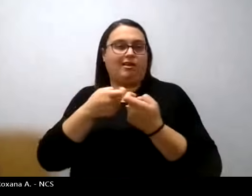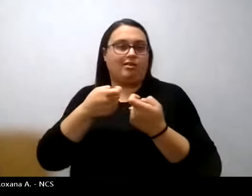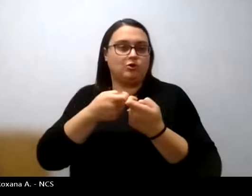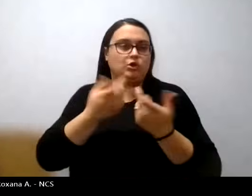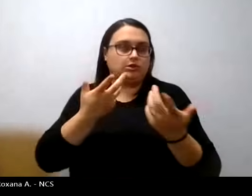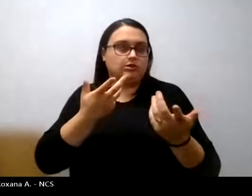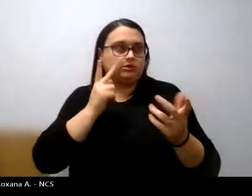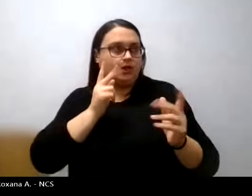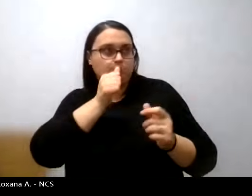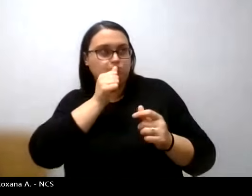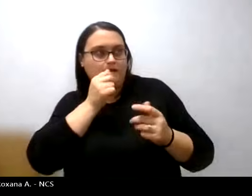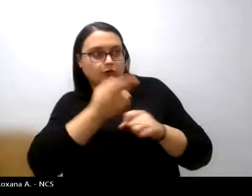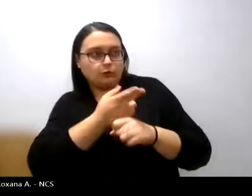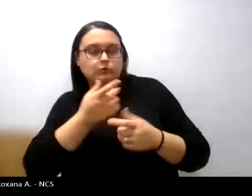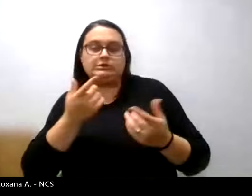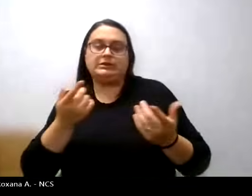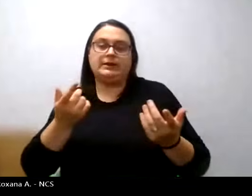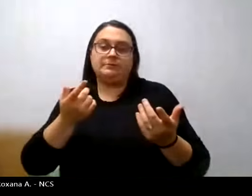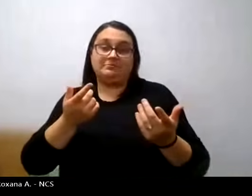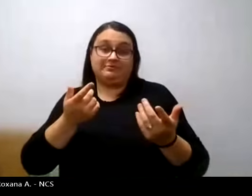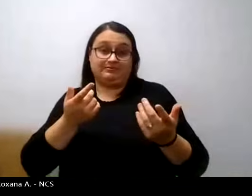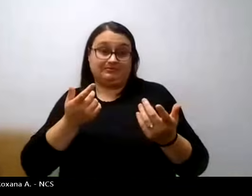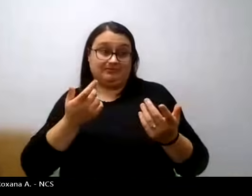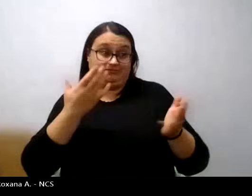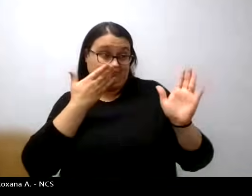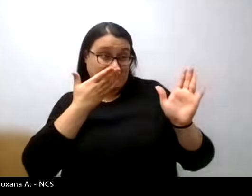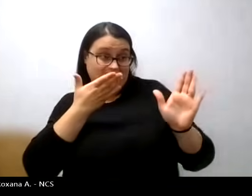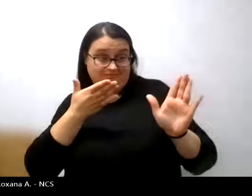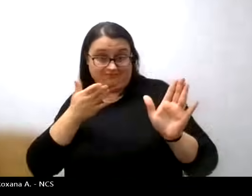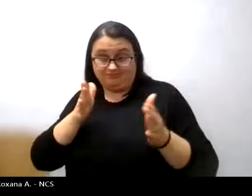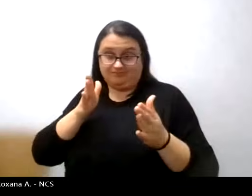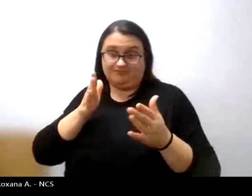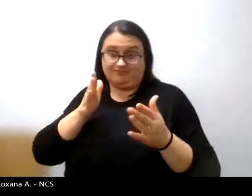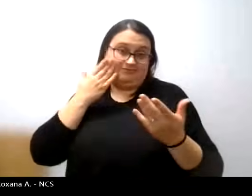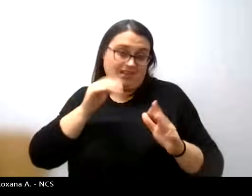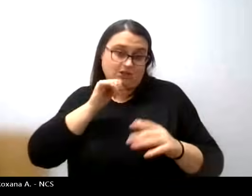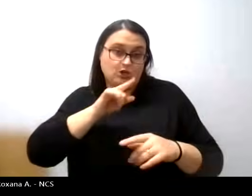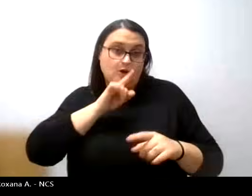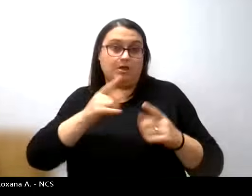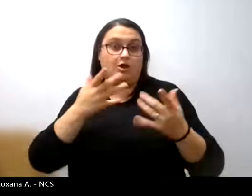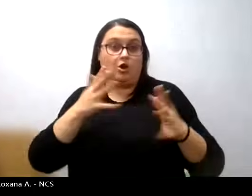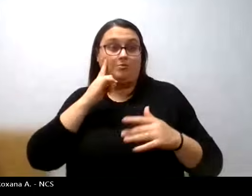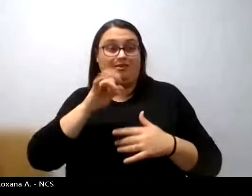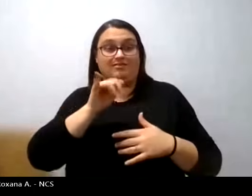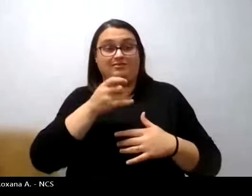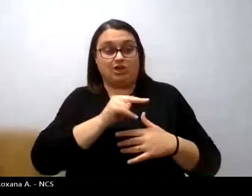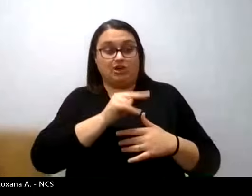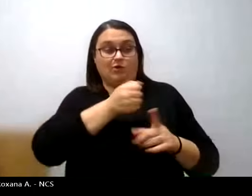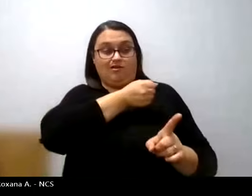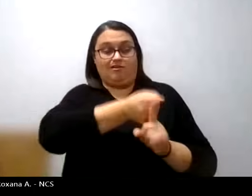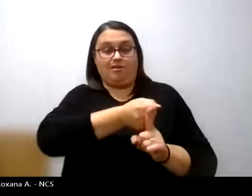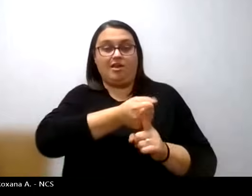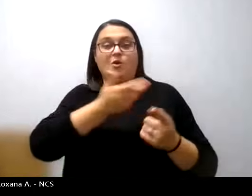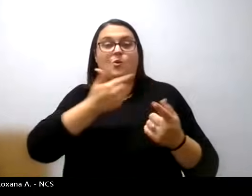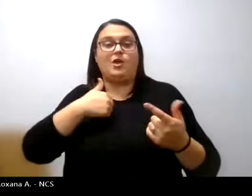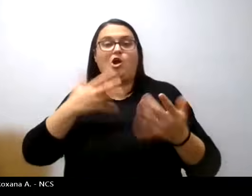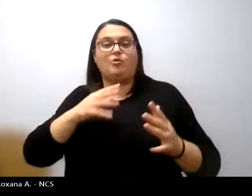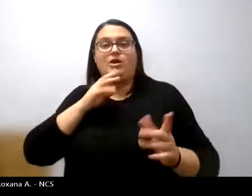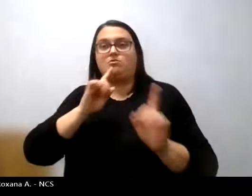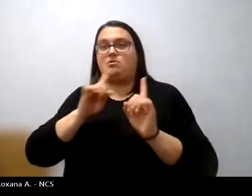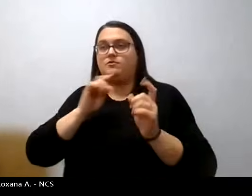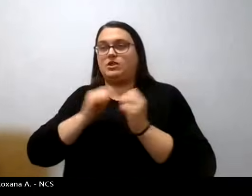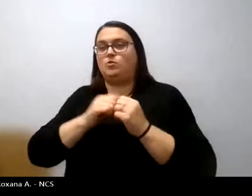I don't know that is the direction we would head, but we were already, as a result of January's events, we were already in conversation